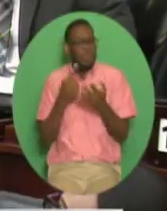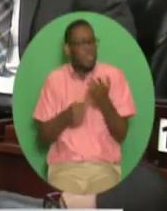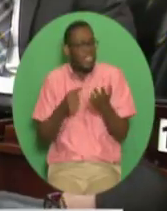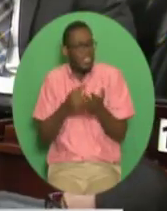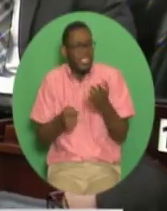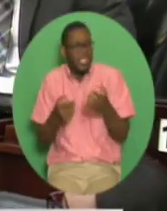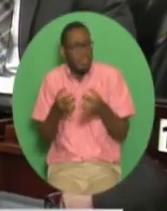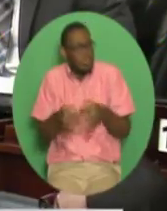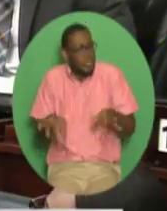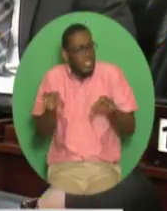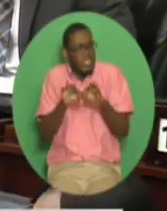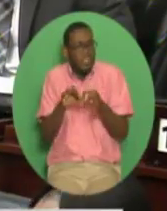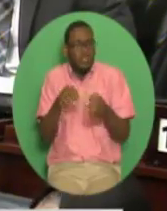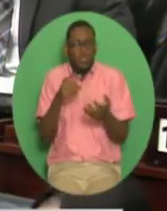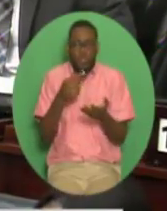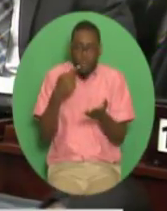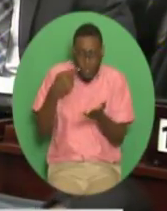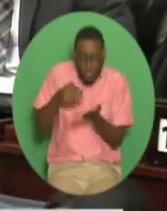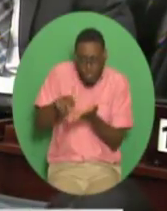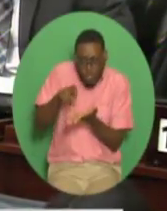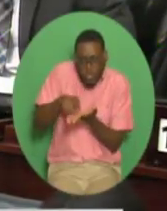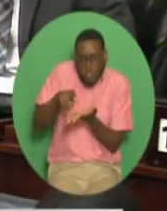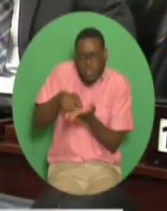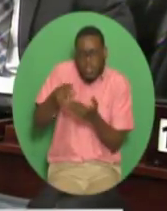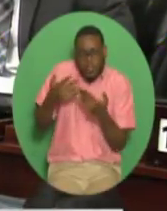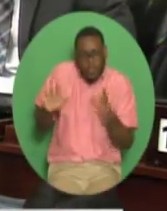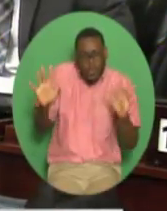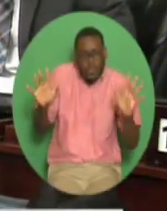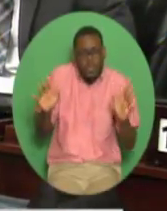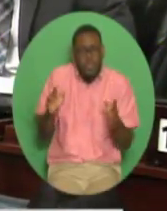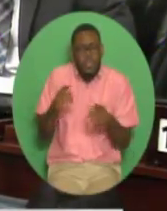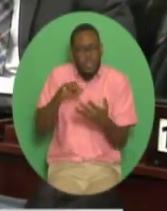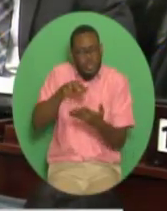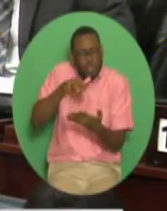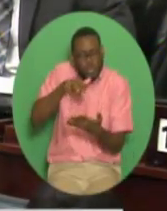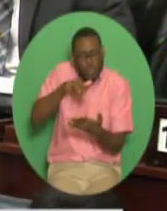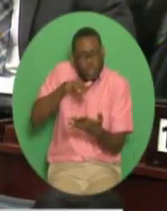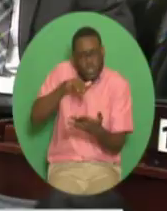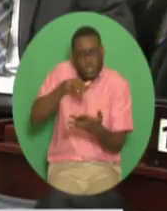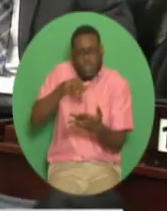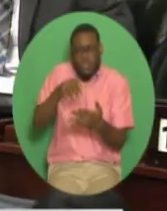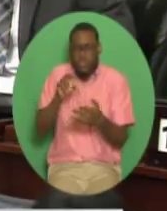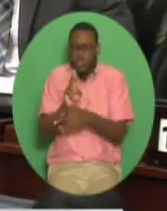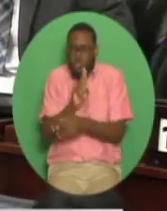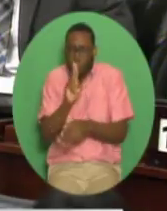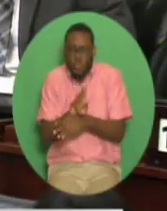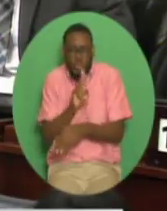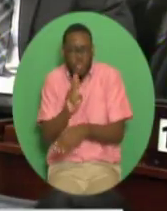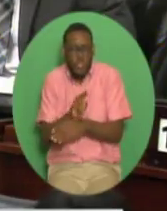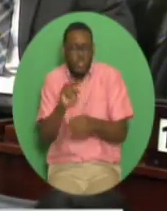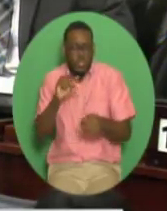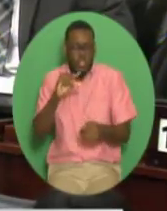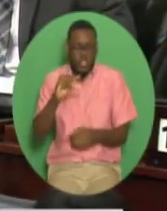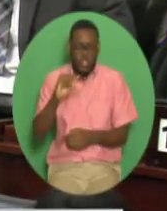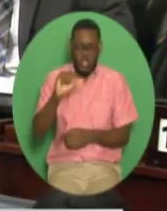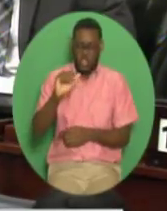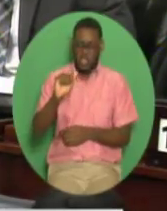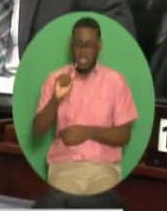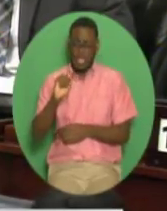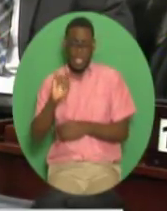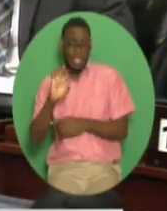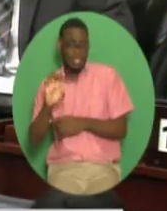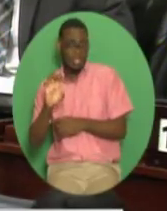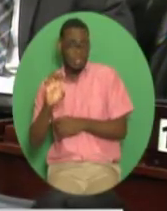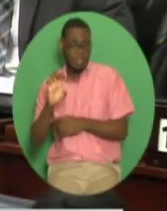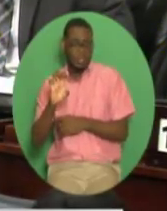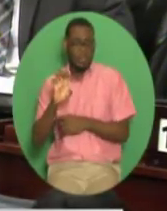research has shown that the persons who were the beneficiary of GATE or of